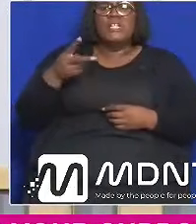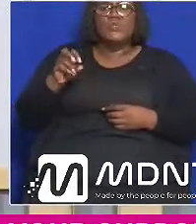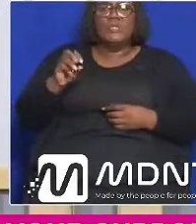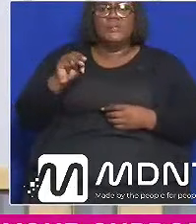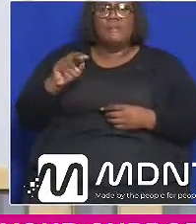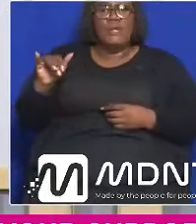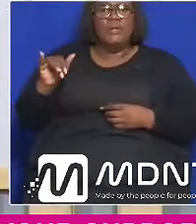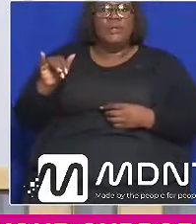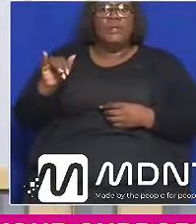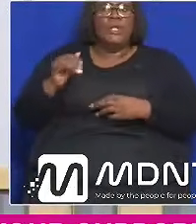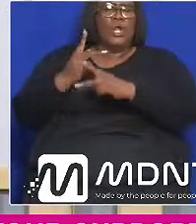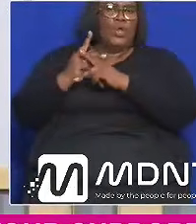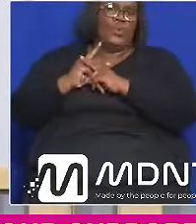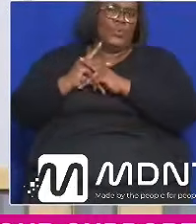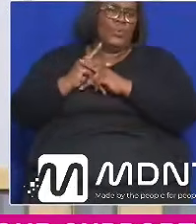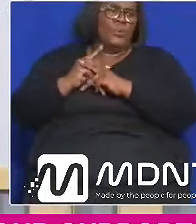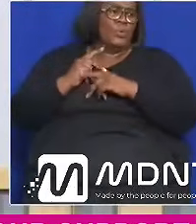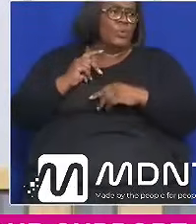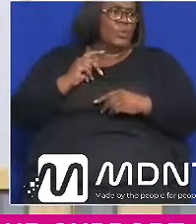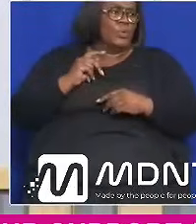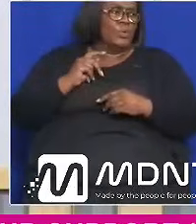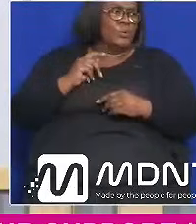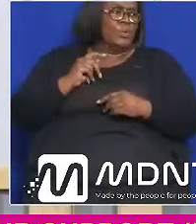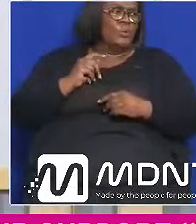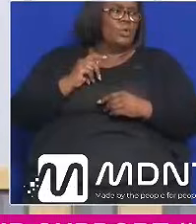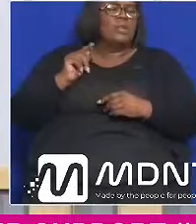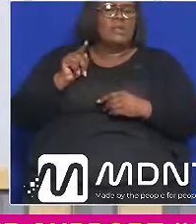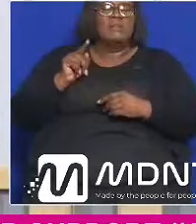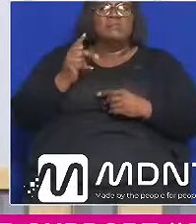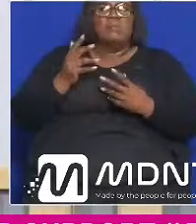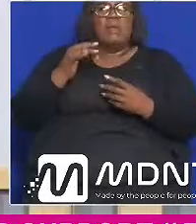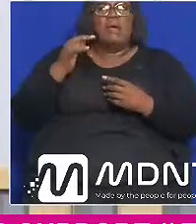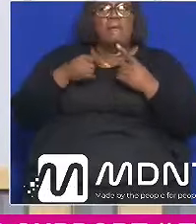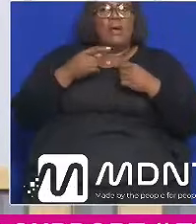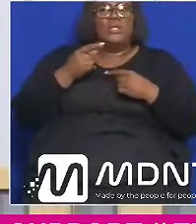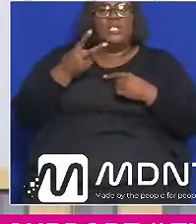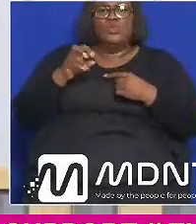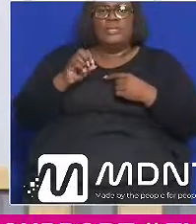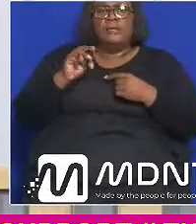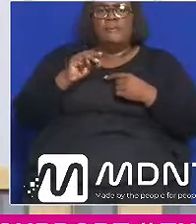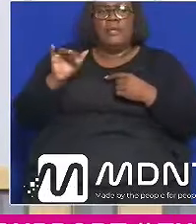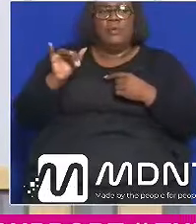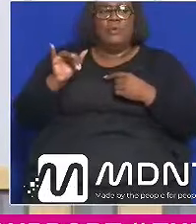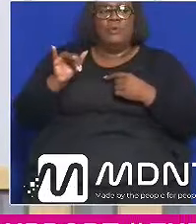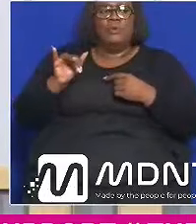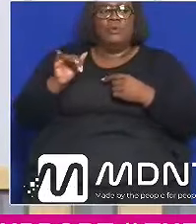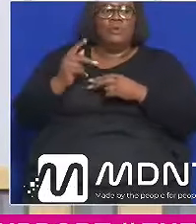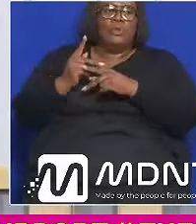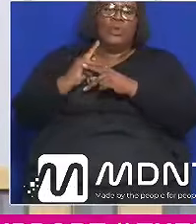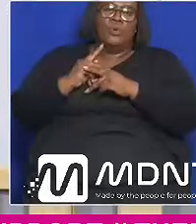Sorry? I'm saying it should be the 20 million loan. It should be? Yes. Oh, I thought you said it should. So